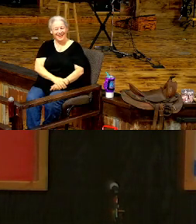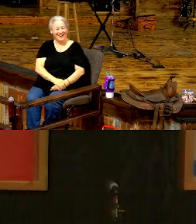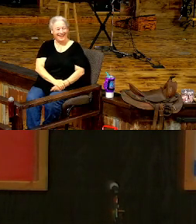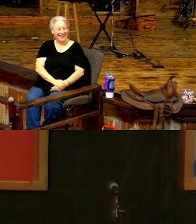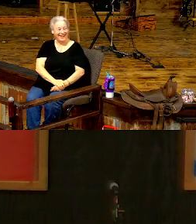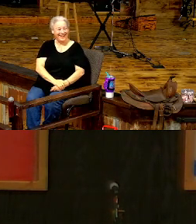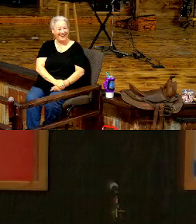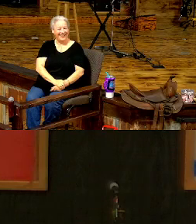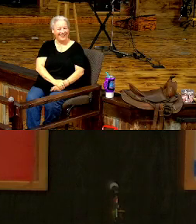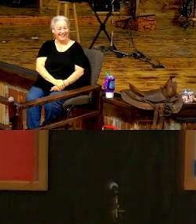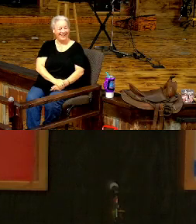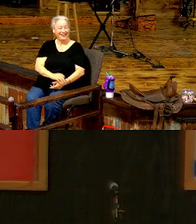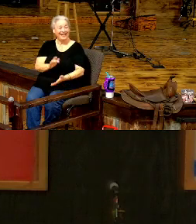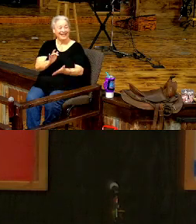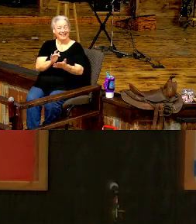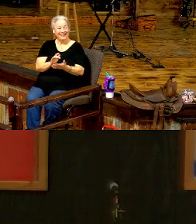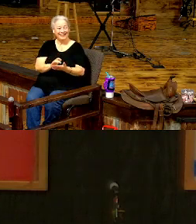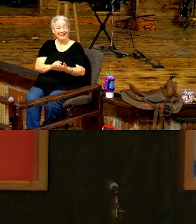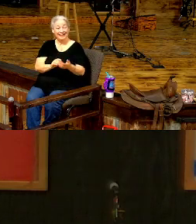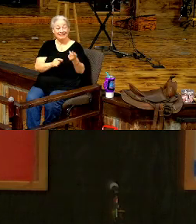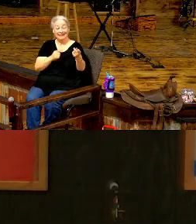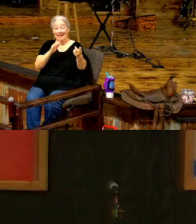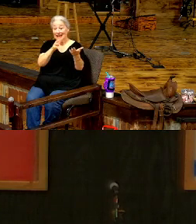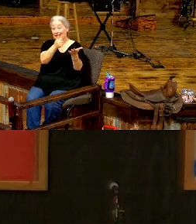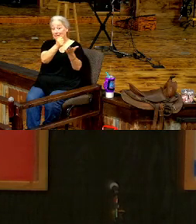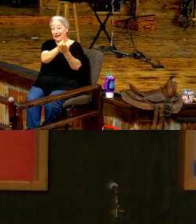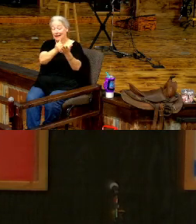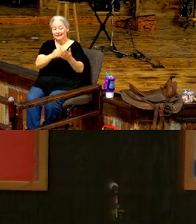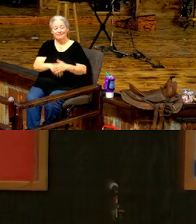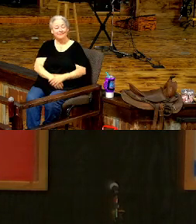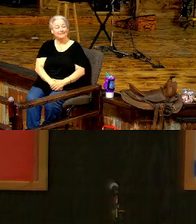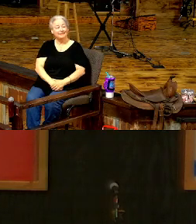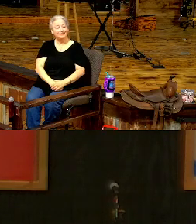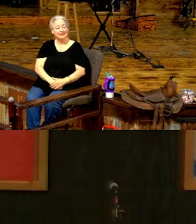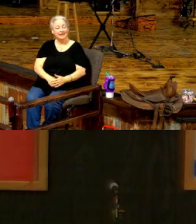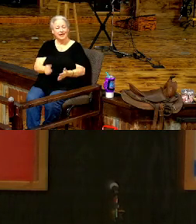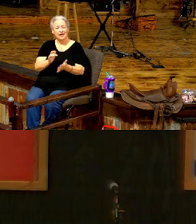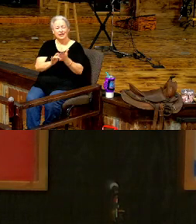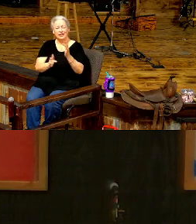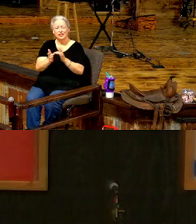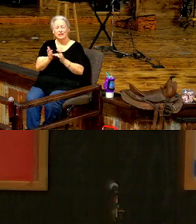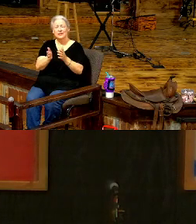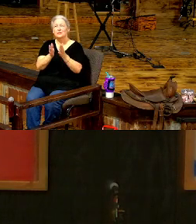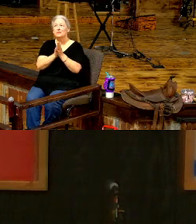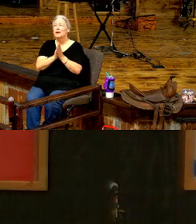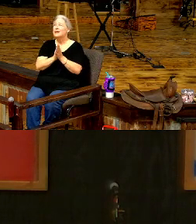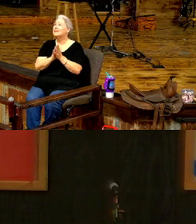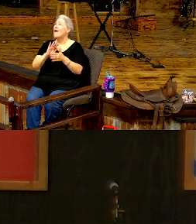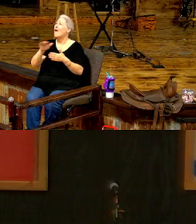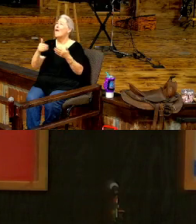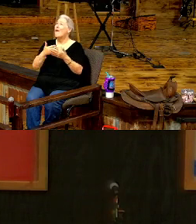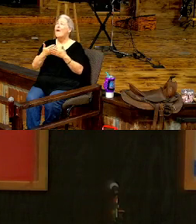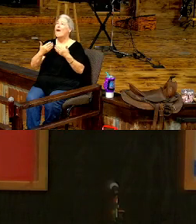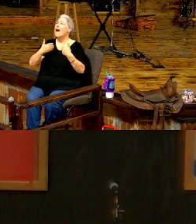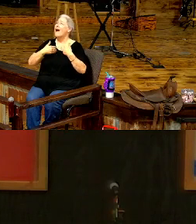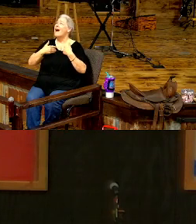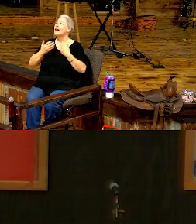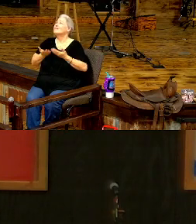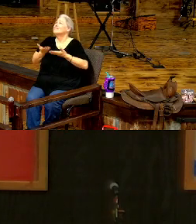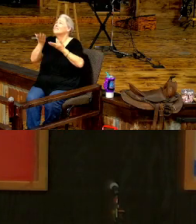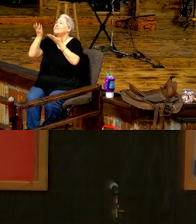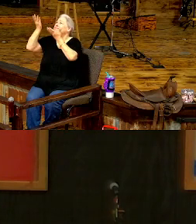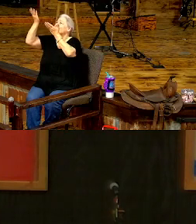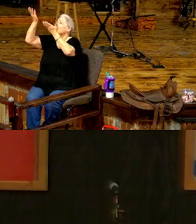Jesus prays. Thank you. Jesus prays. All I have is yours, and all you have